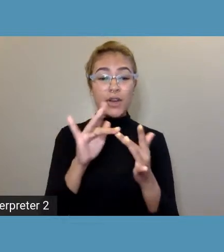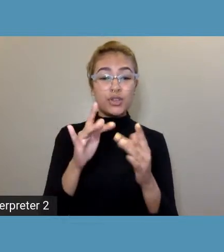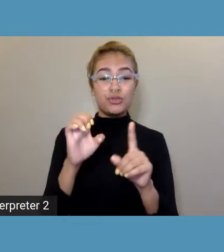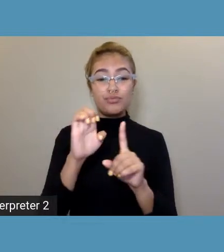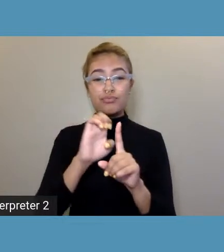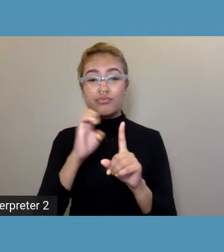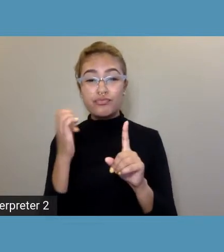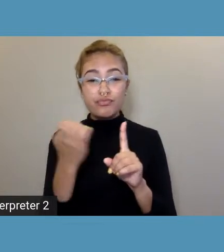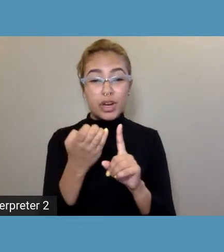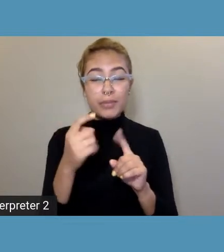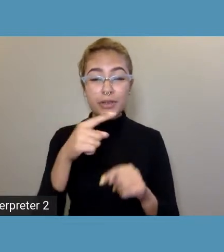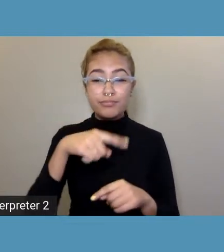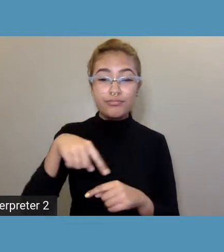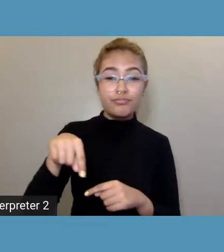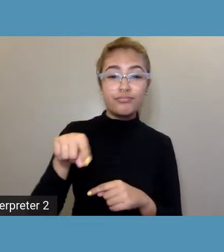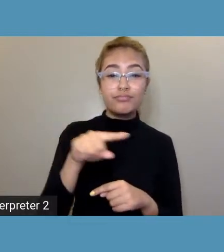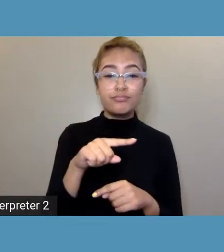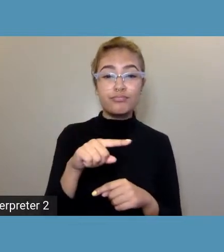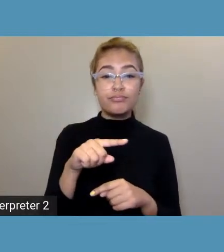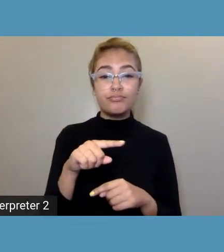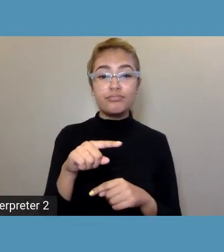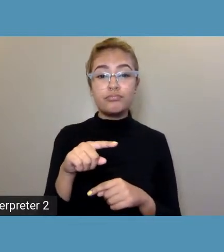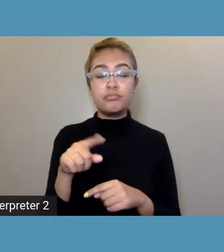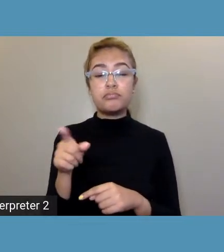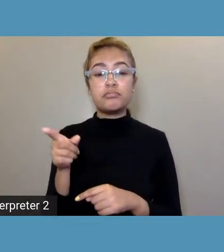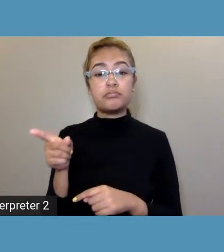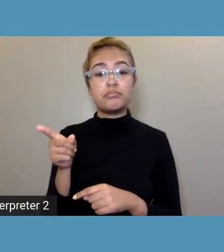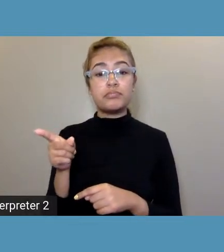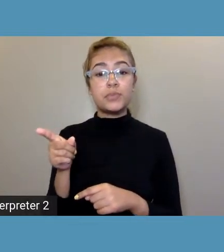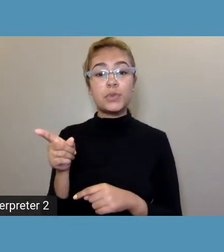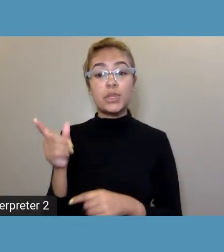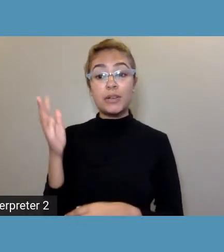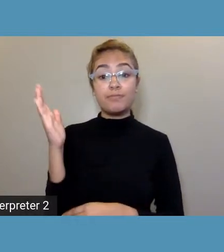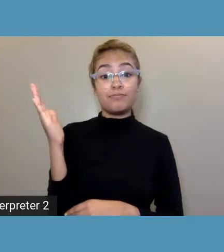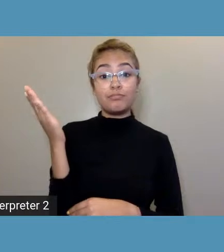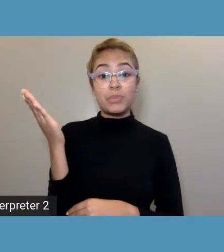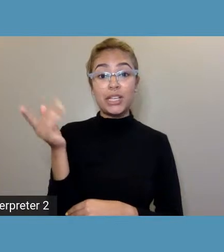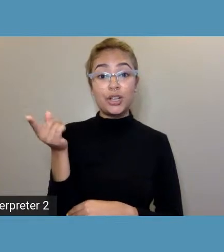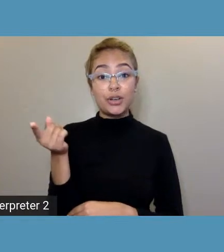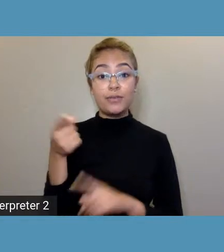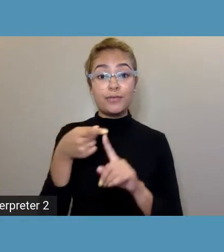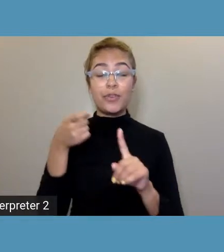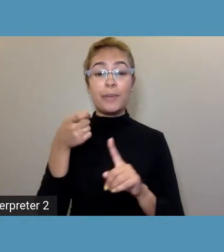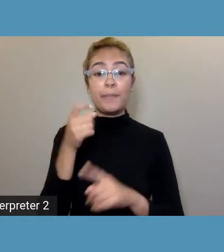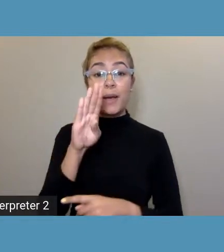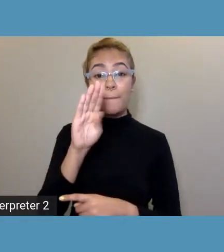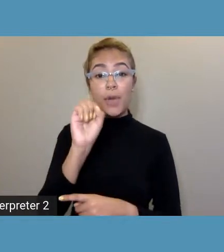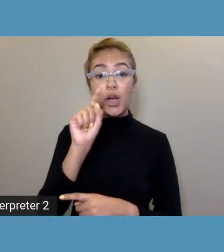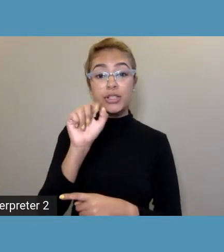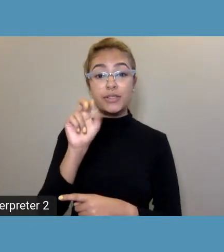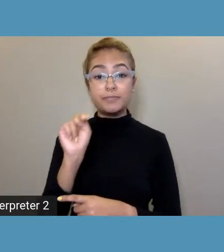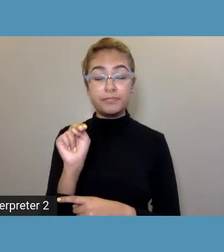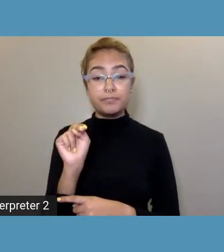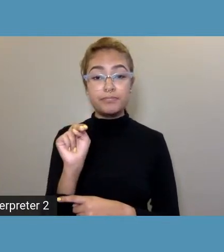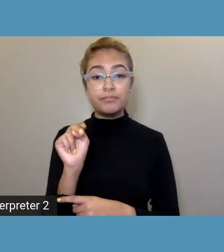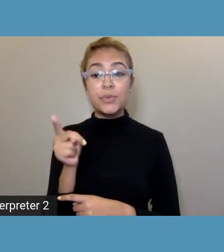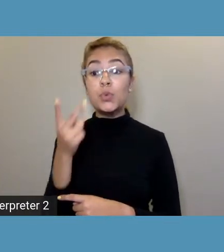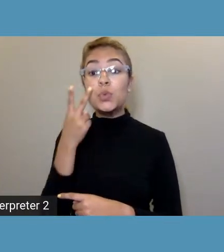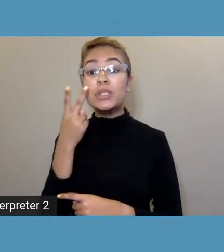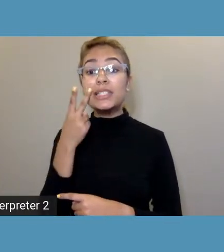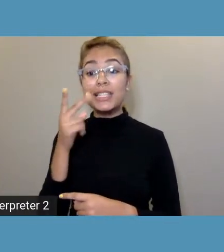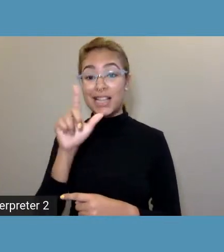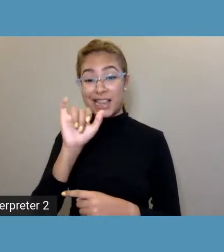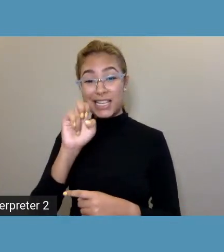Natrice Gaskins, who's a digital artist, academic, and cultural critic from Boston, Massachusetts. You'll see a link